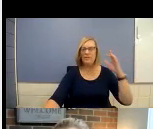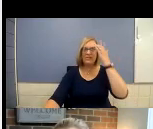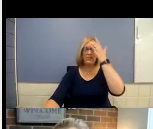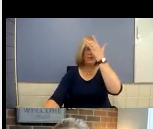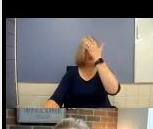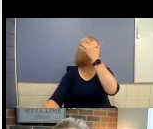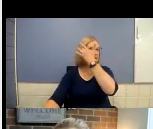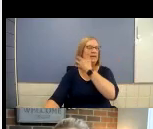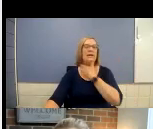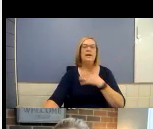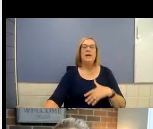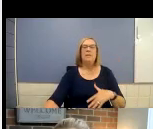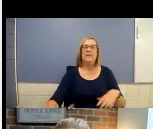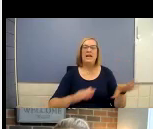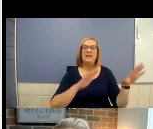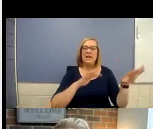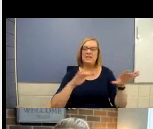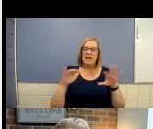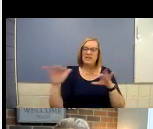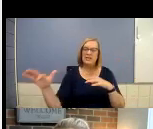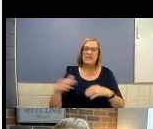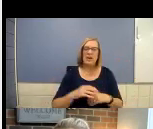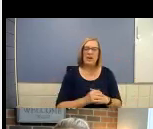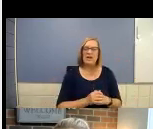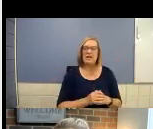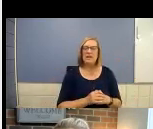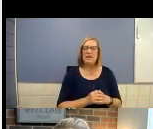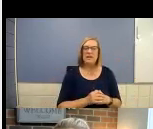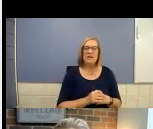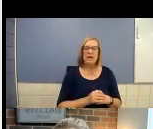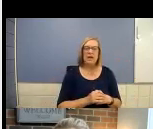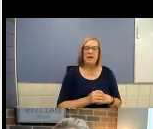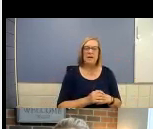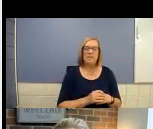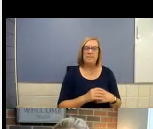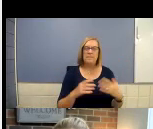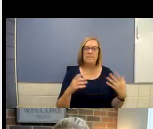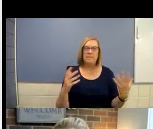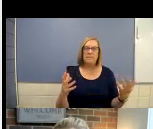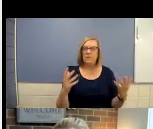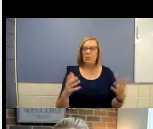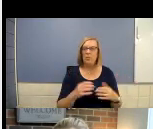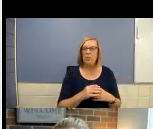of information really quickly, but that kind of touches on an